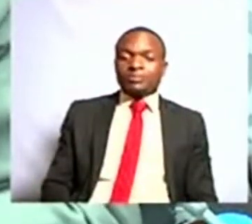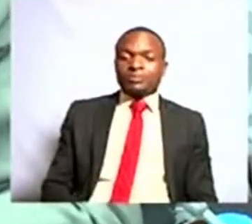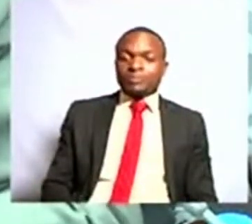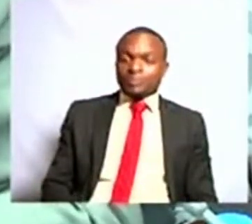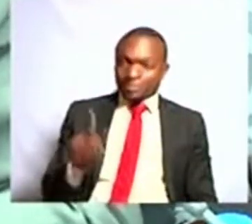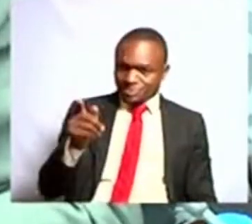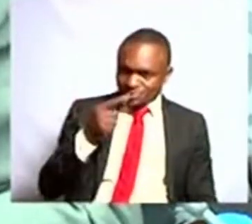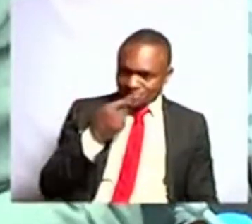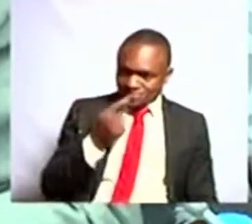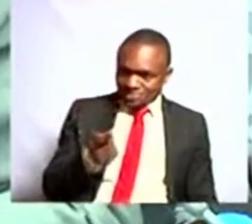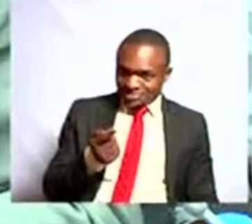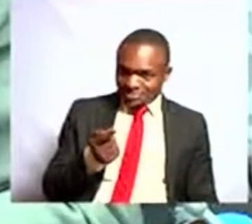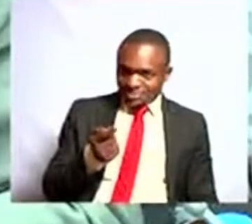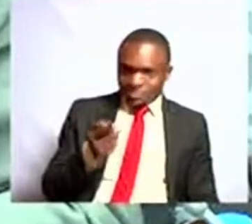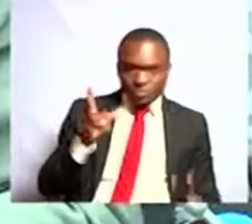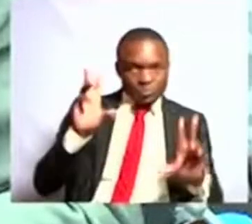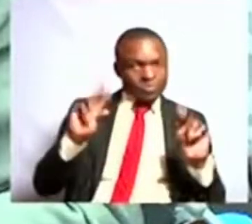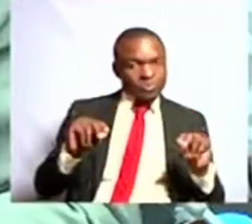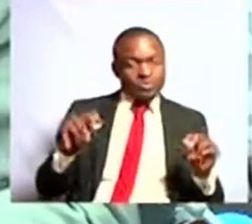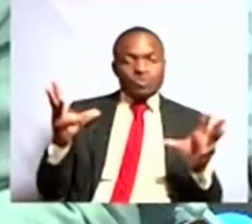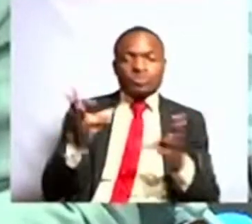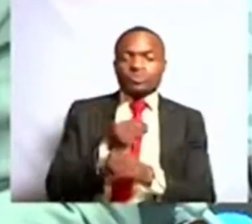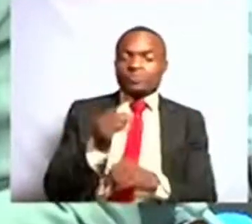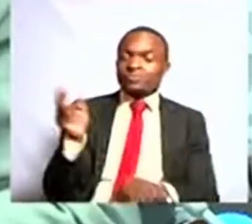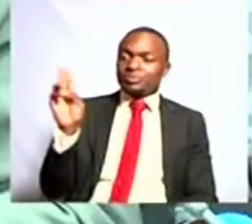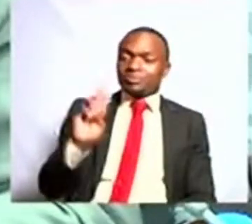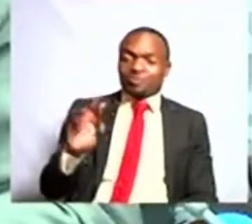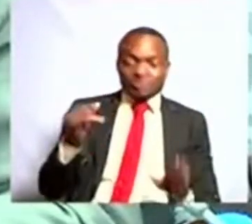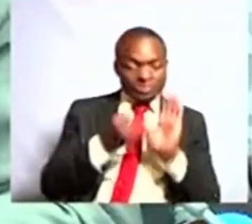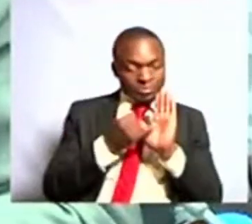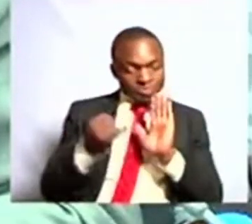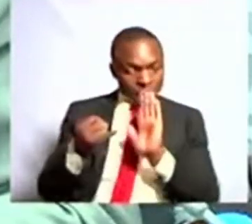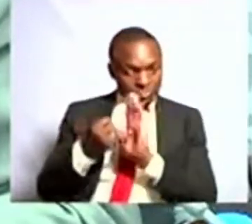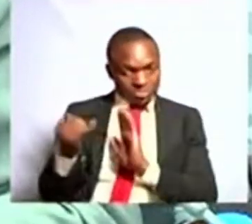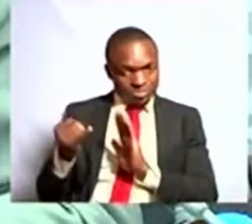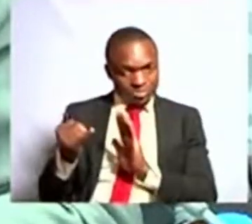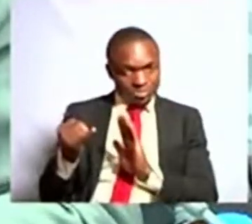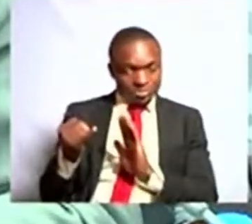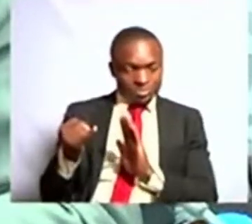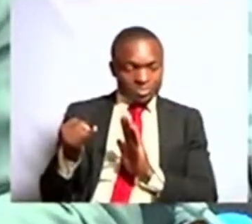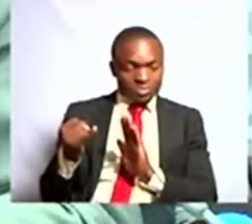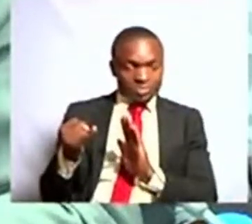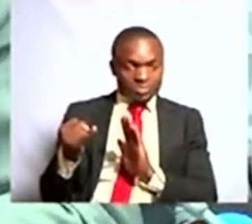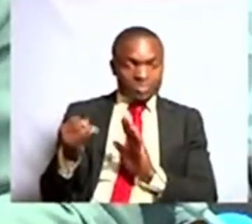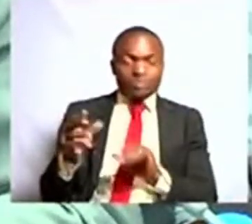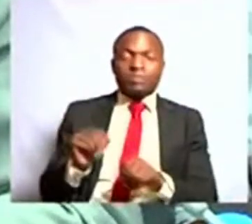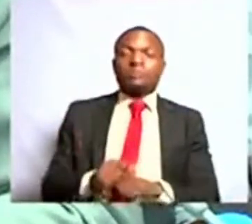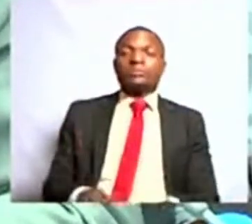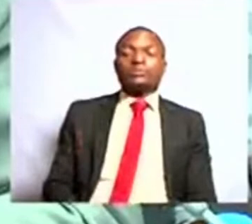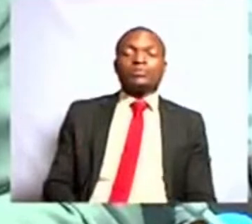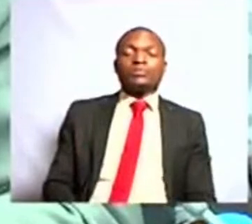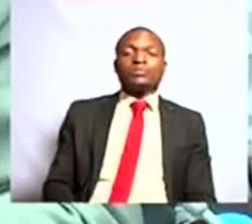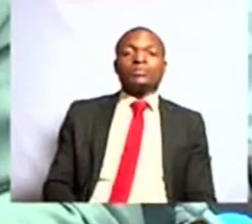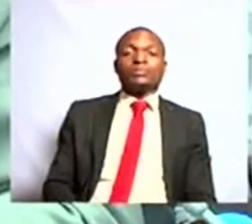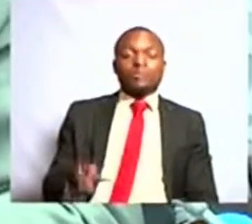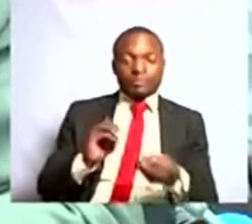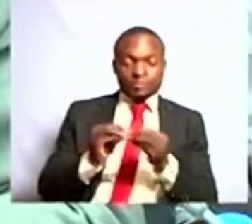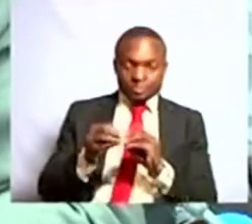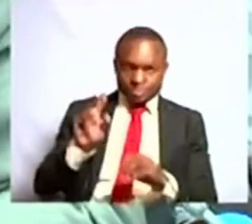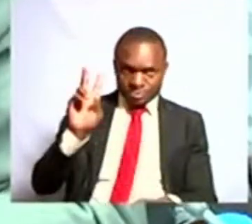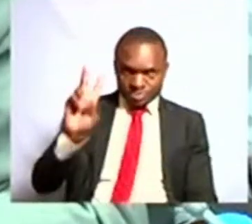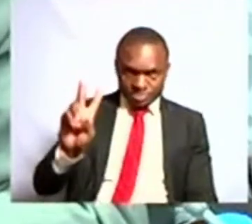he's saying there was no misapplication, and they identified that there was a misapplication. Then number